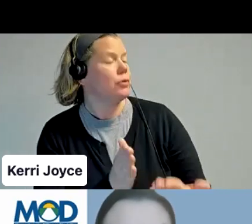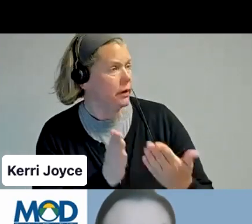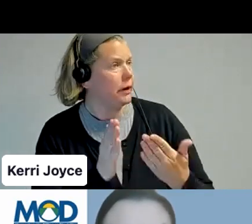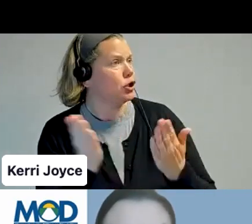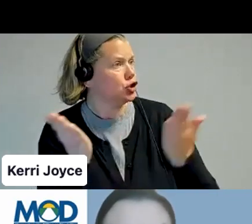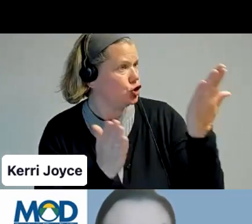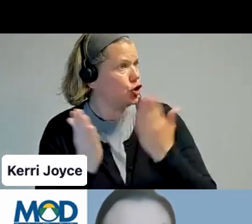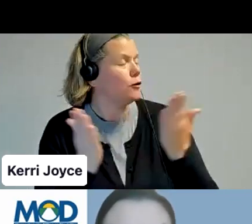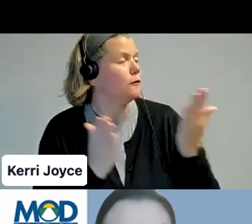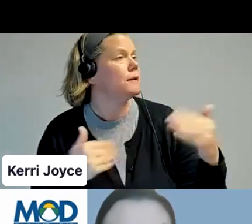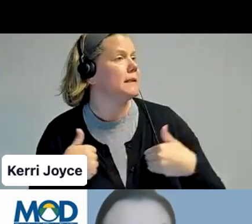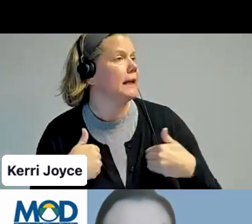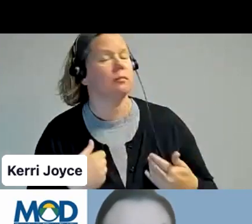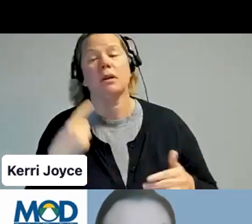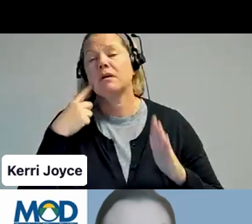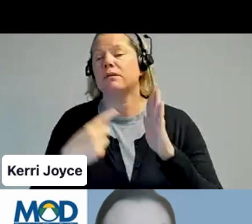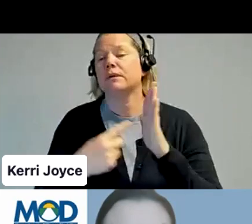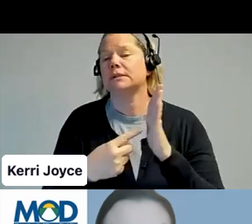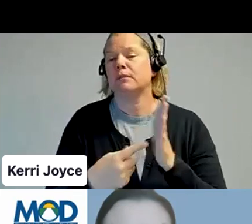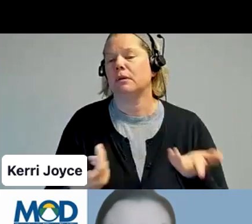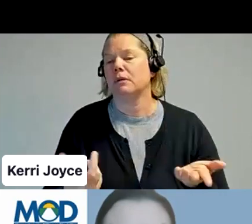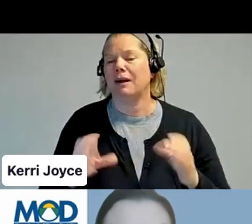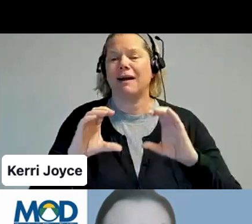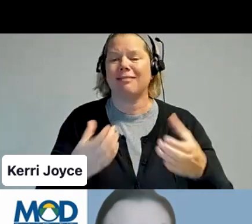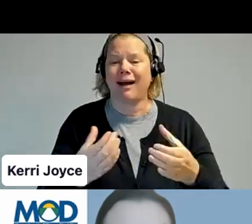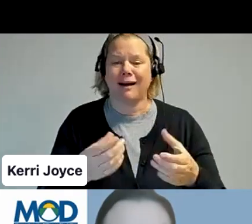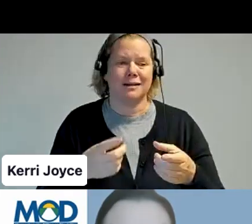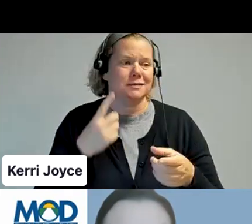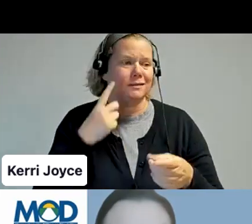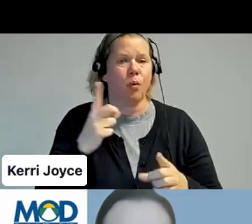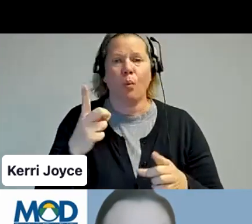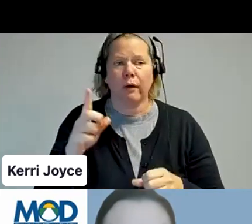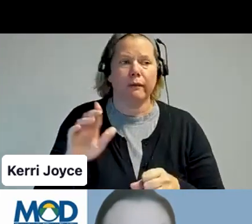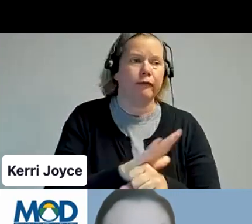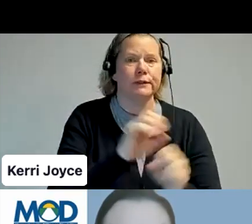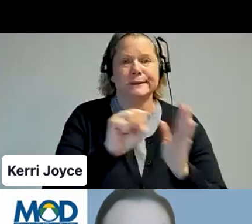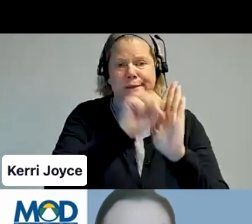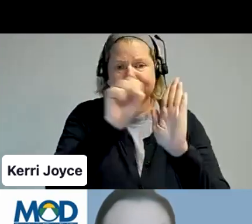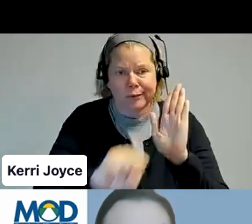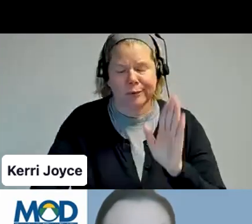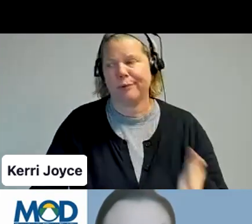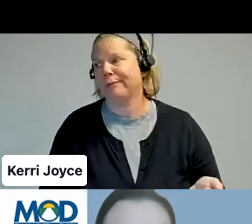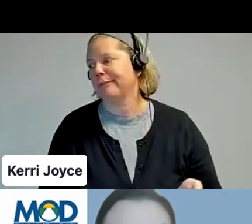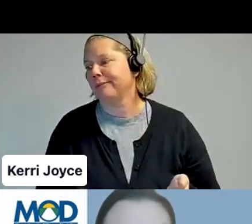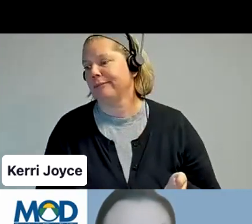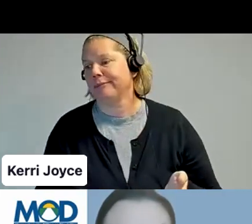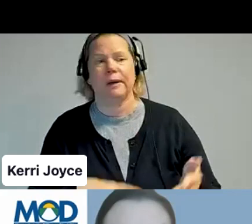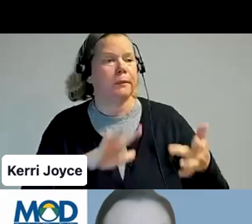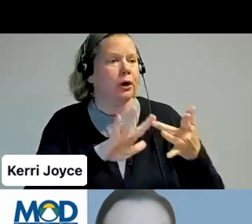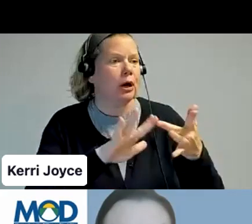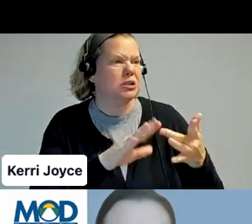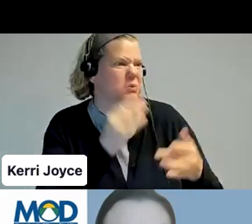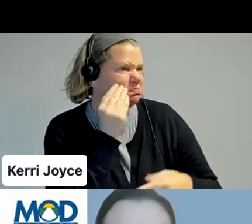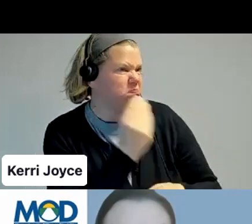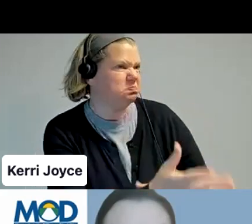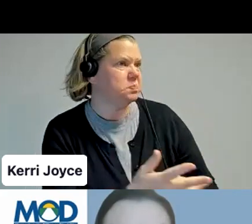signed up for a semester-long class, they might contact you in